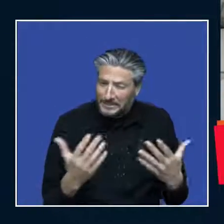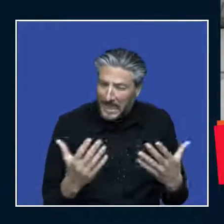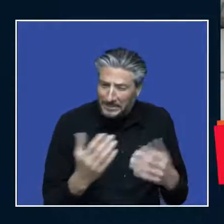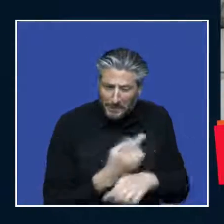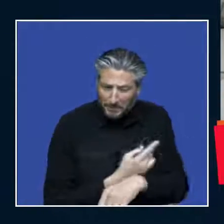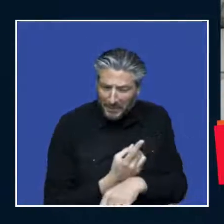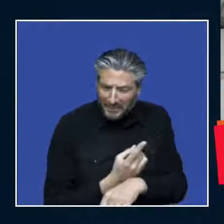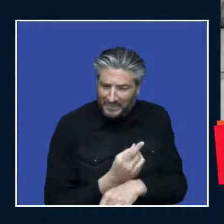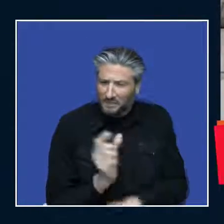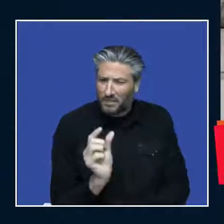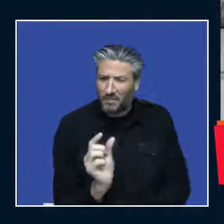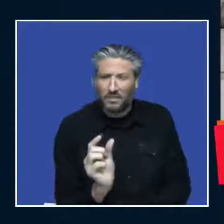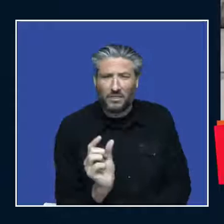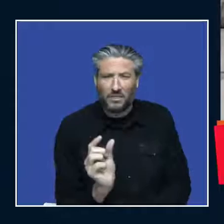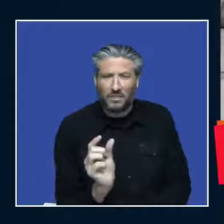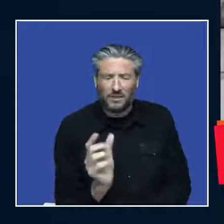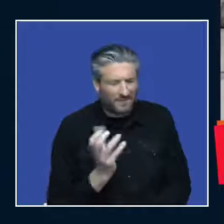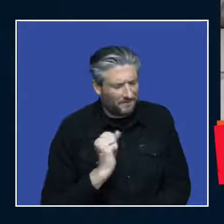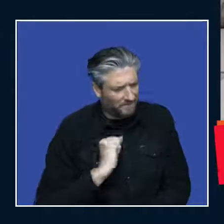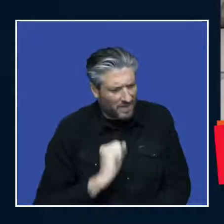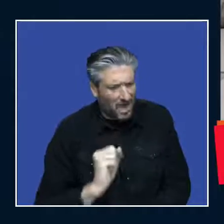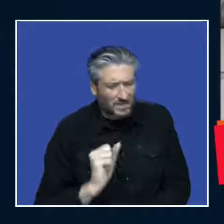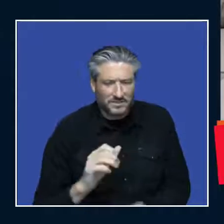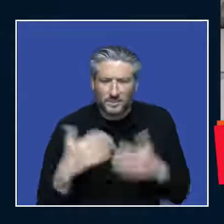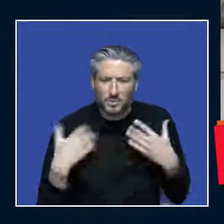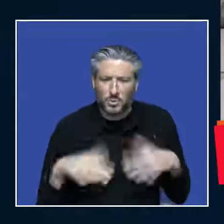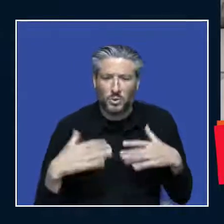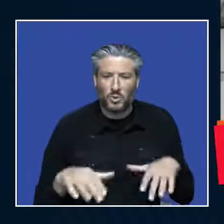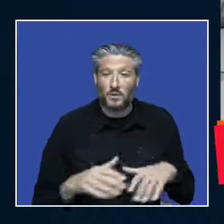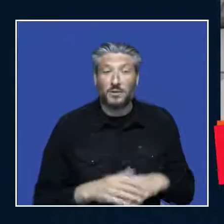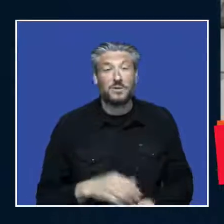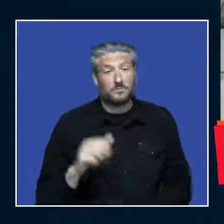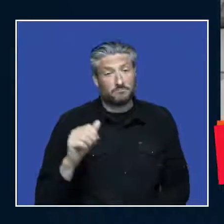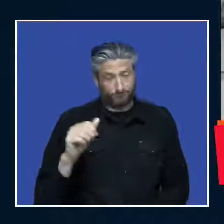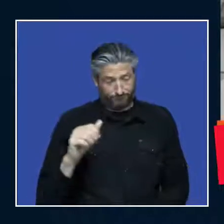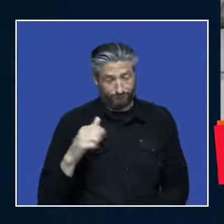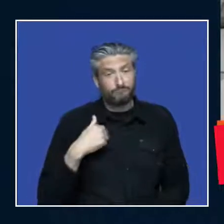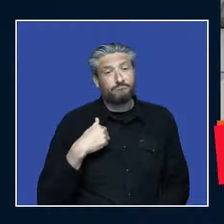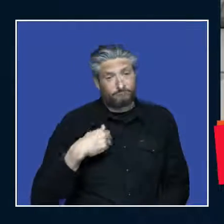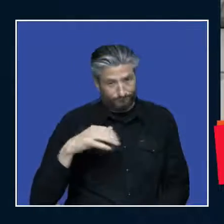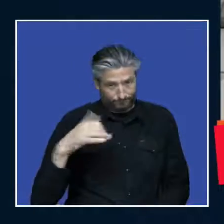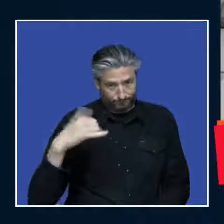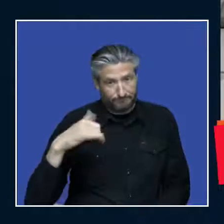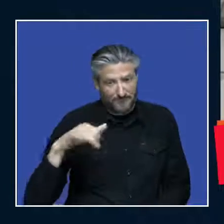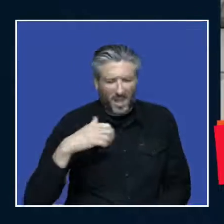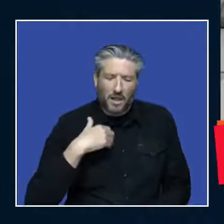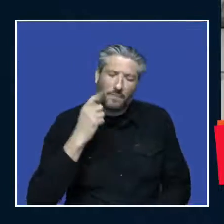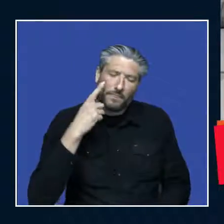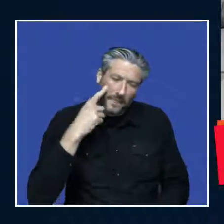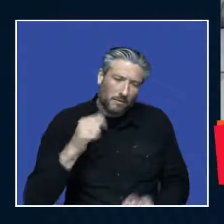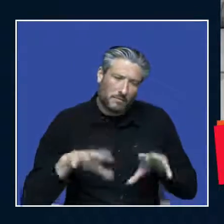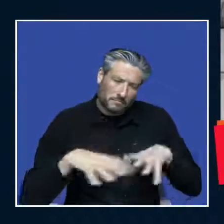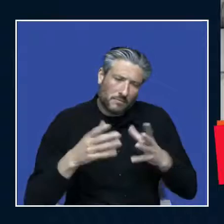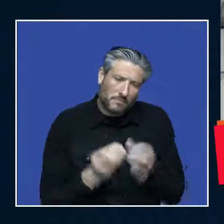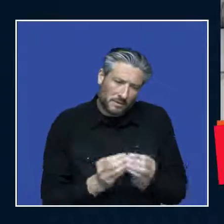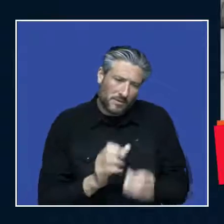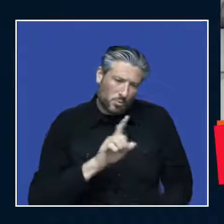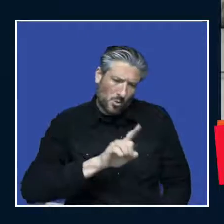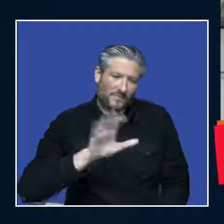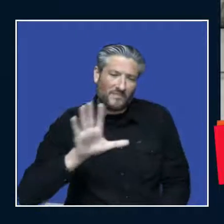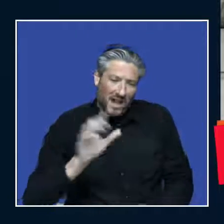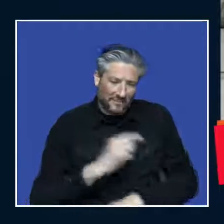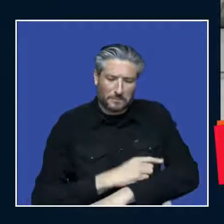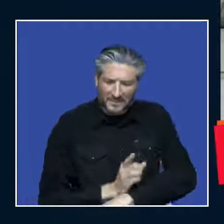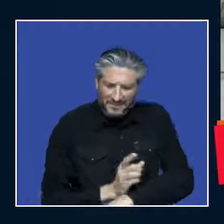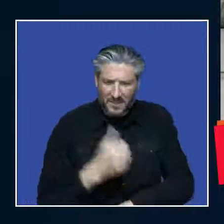Yeah. So, I mean, all in all, it was probably 15 minutes because I need to, find the corresponding port.